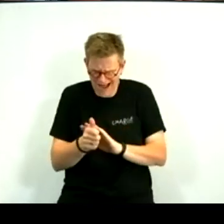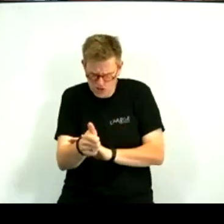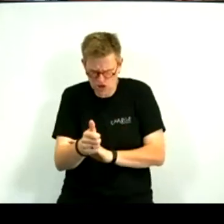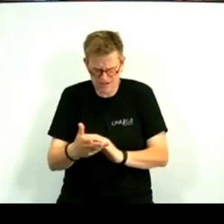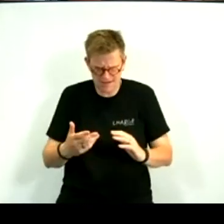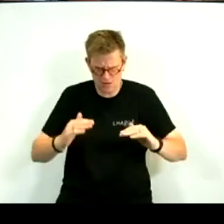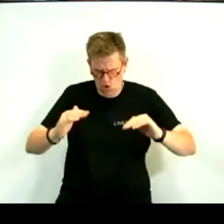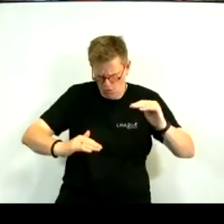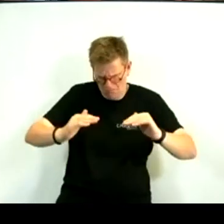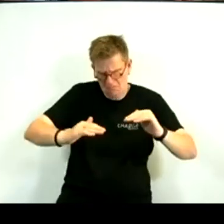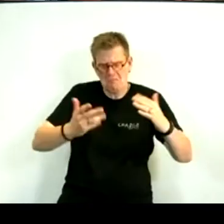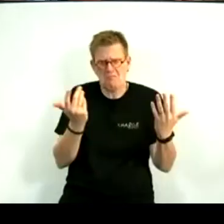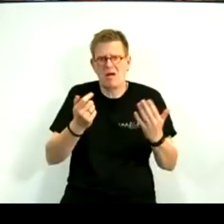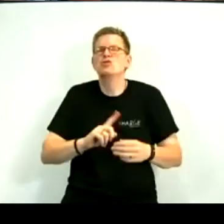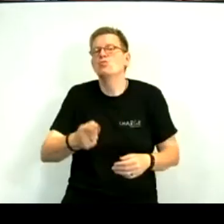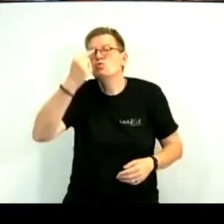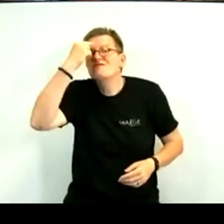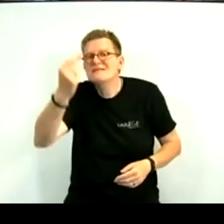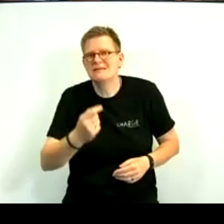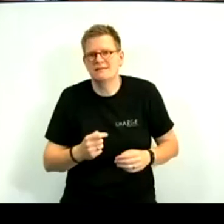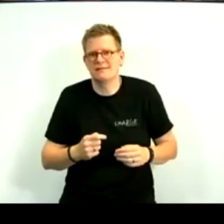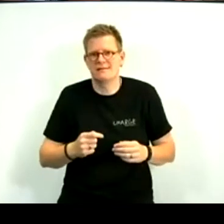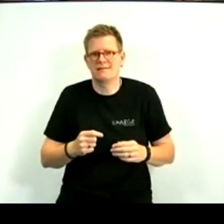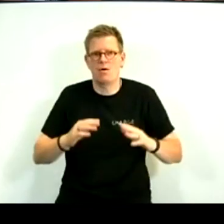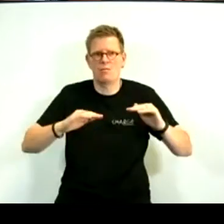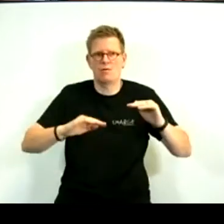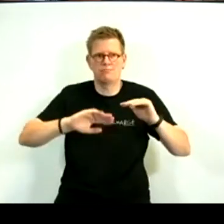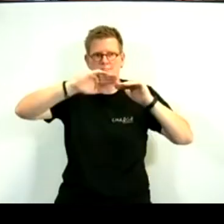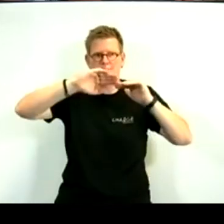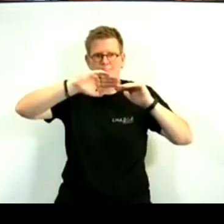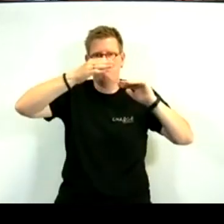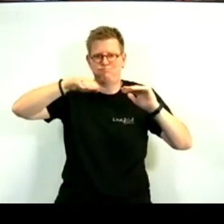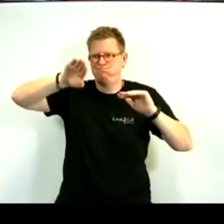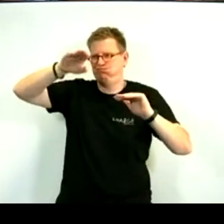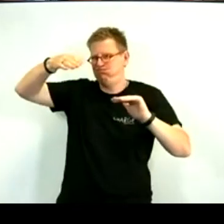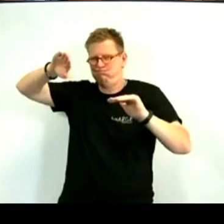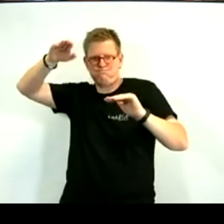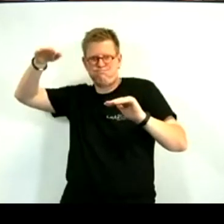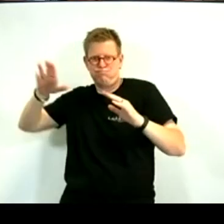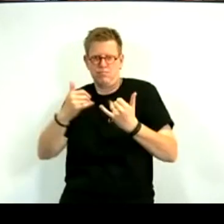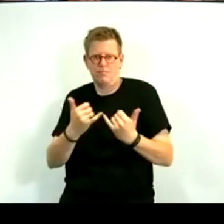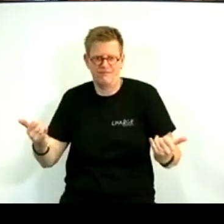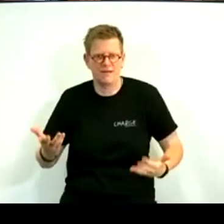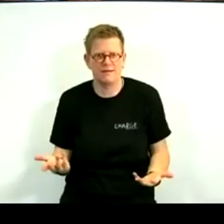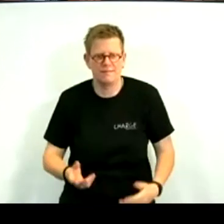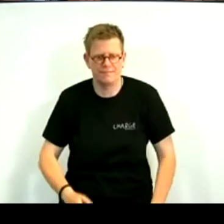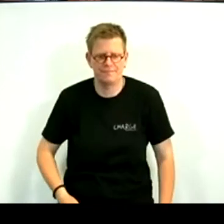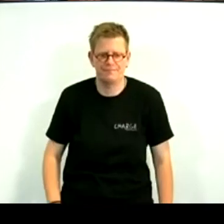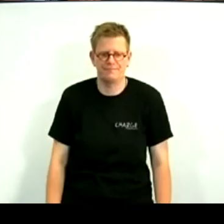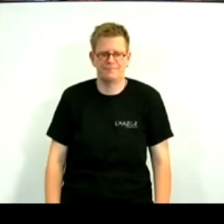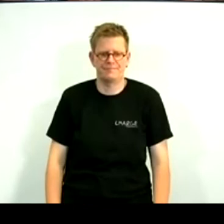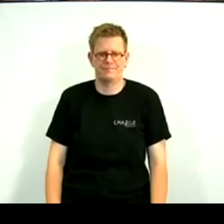is or how low. And you may need to think about that. The next slide, please. This is a